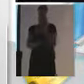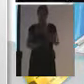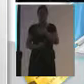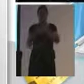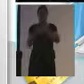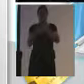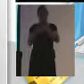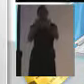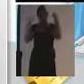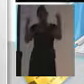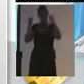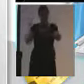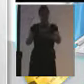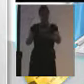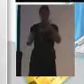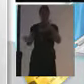position.